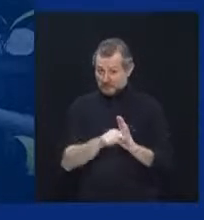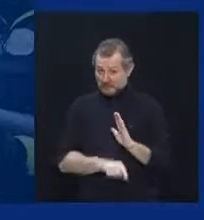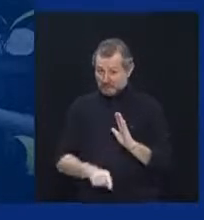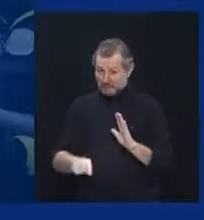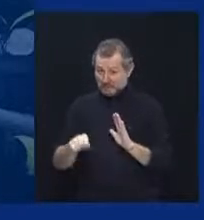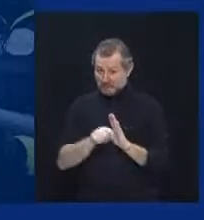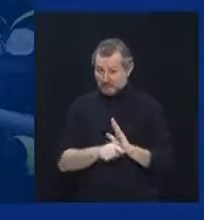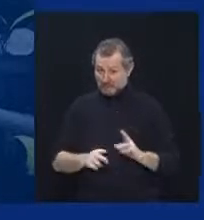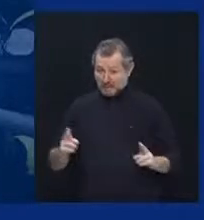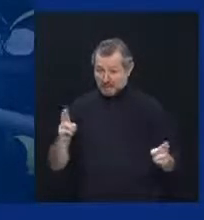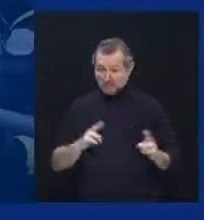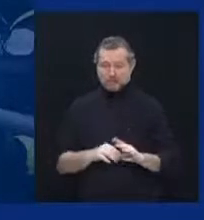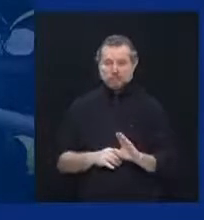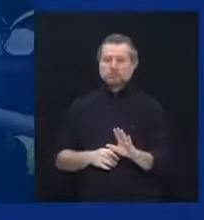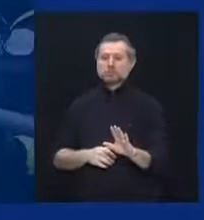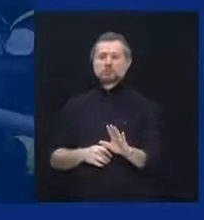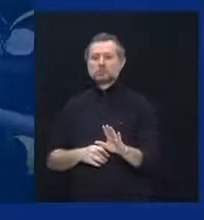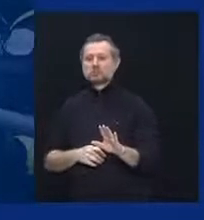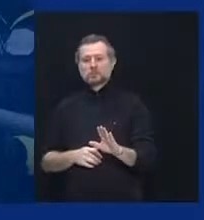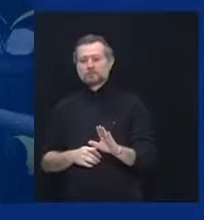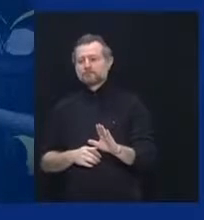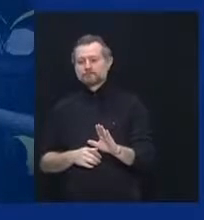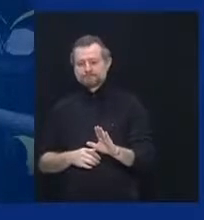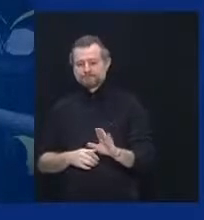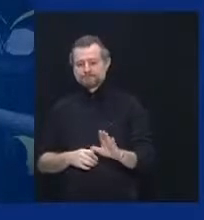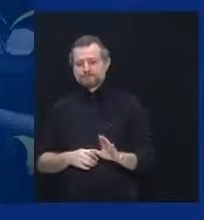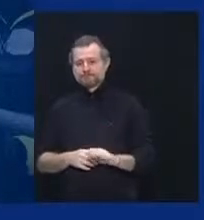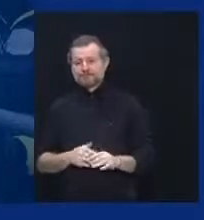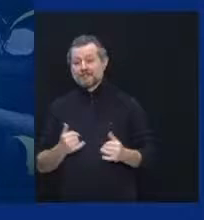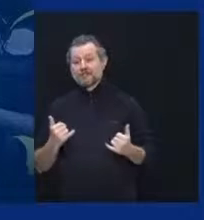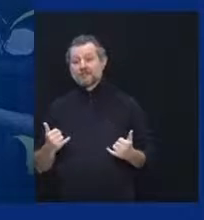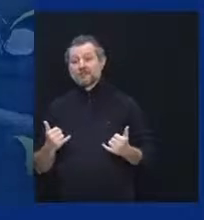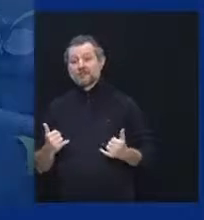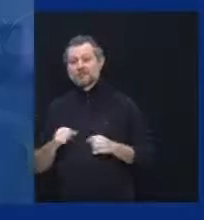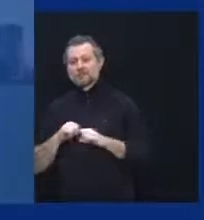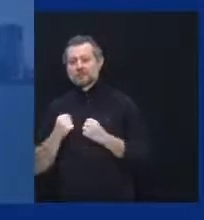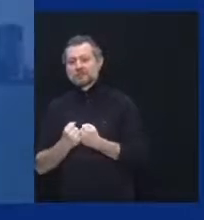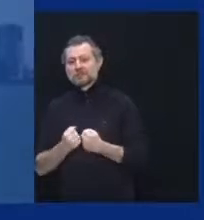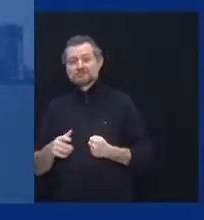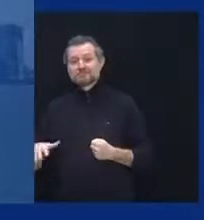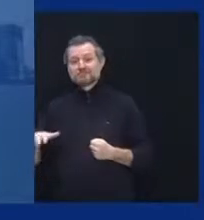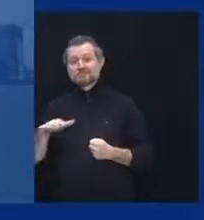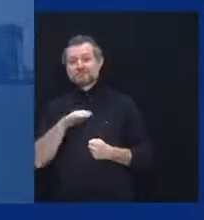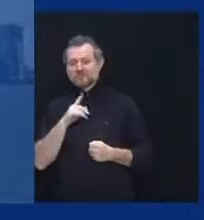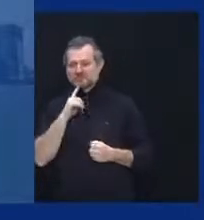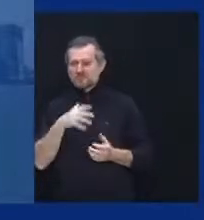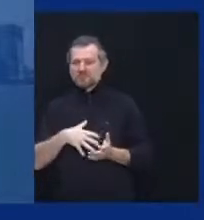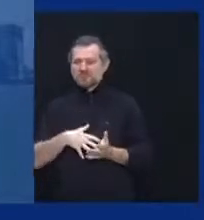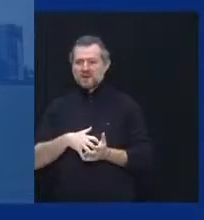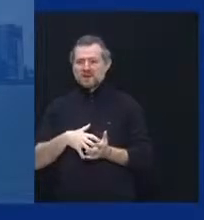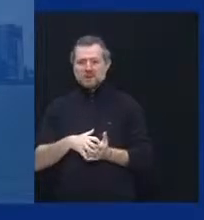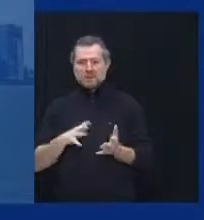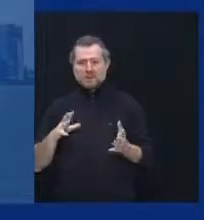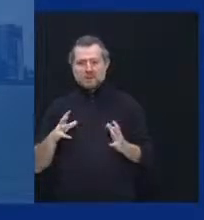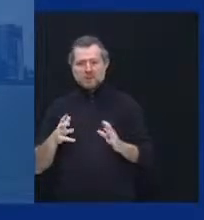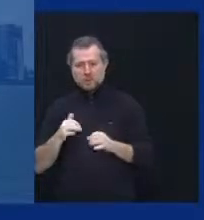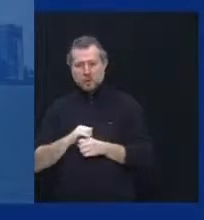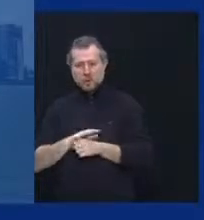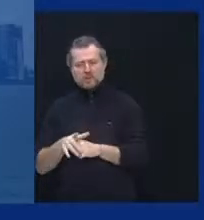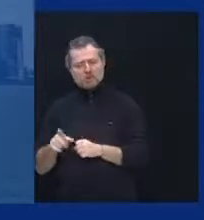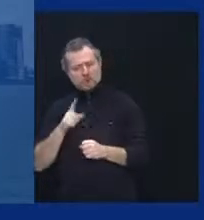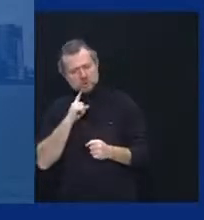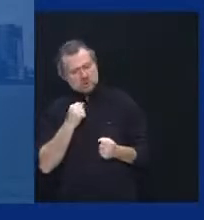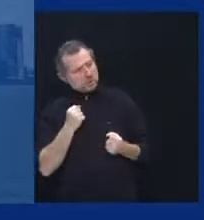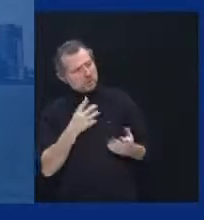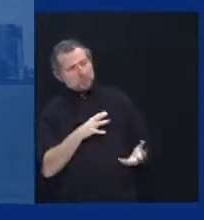ugly now when society is so fragile and personalities